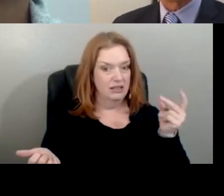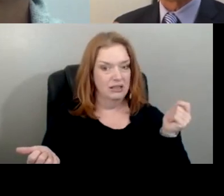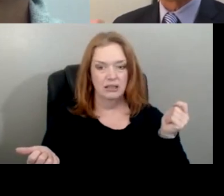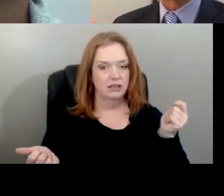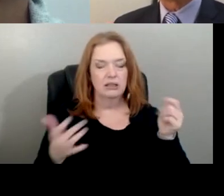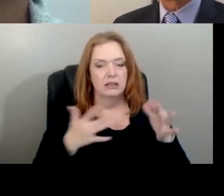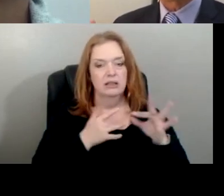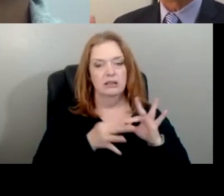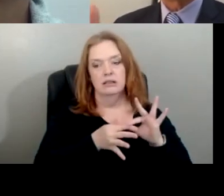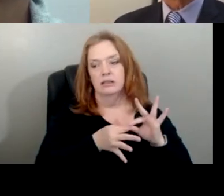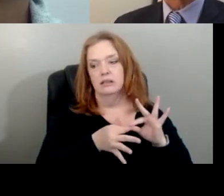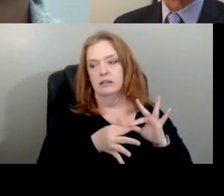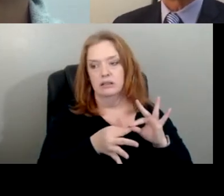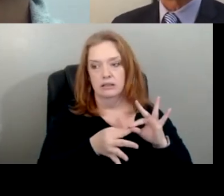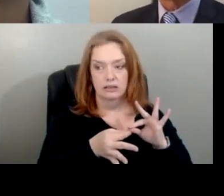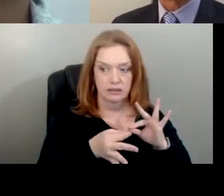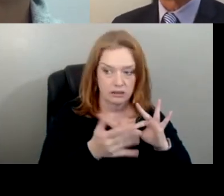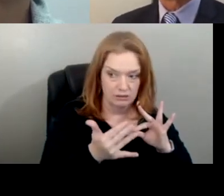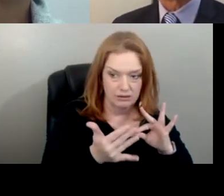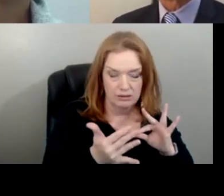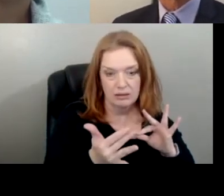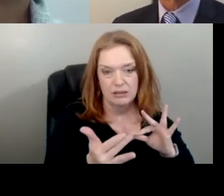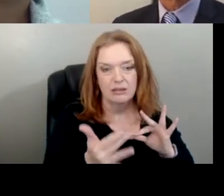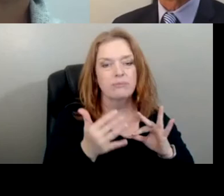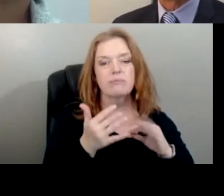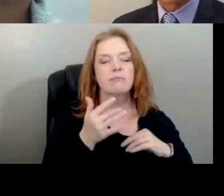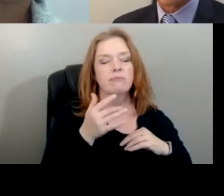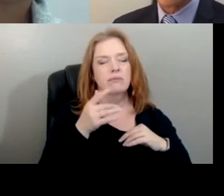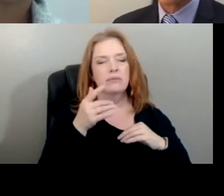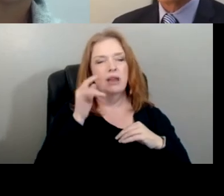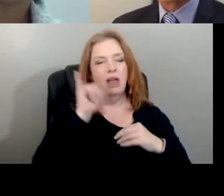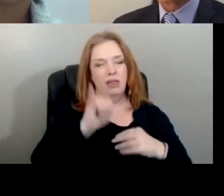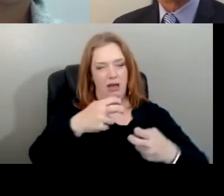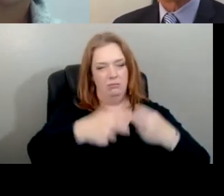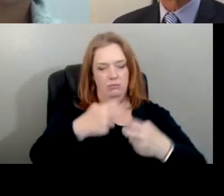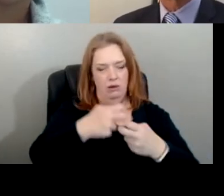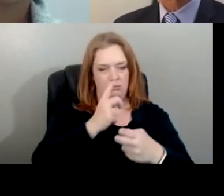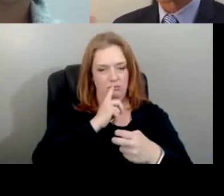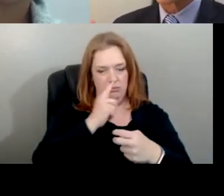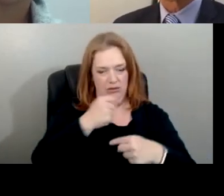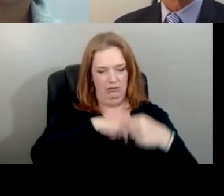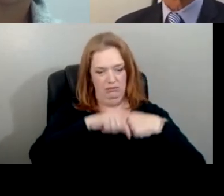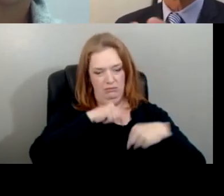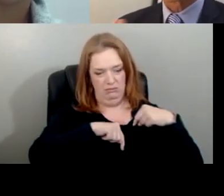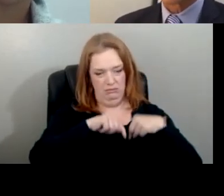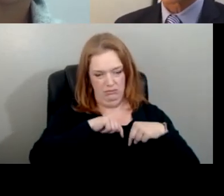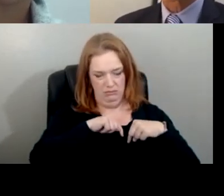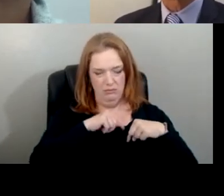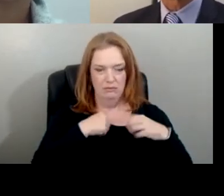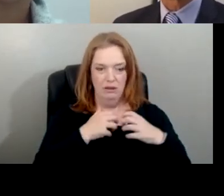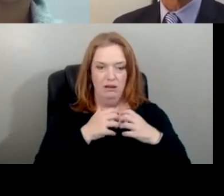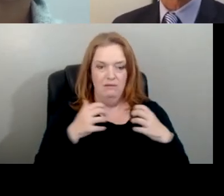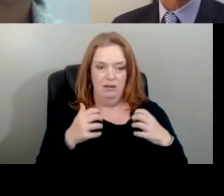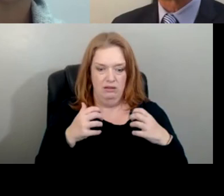root in many places that you all know much better than I do. But it's historical. There's